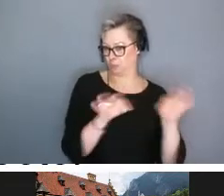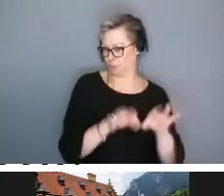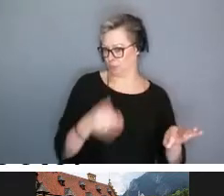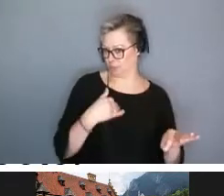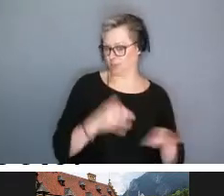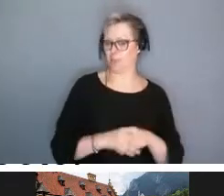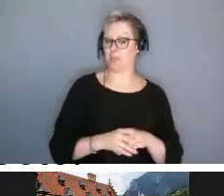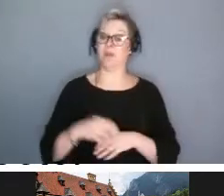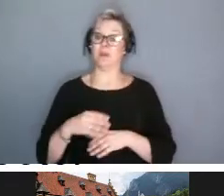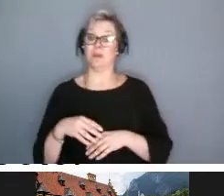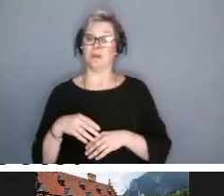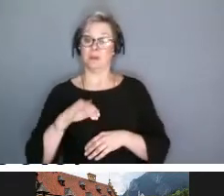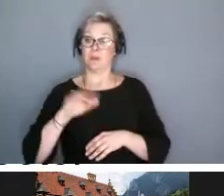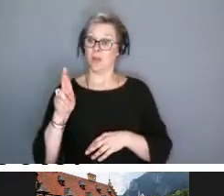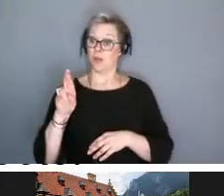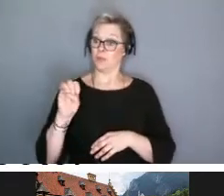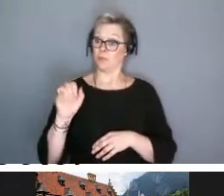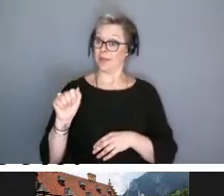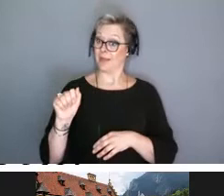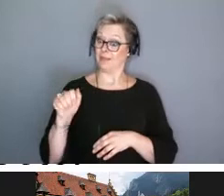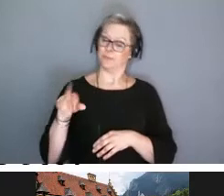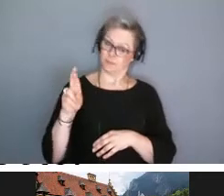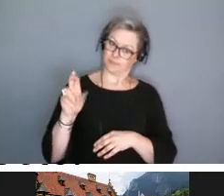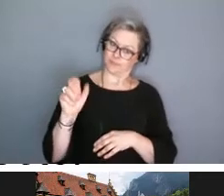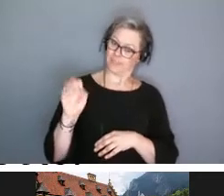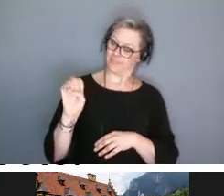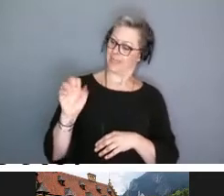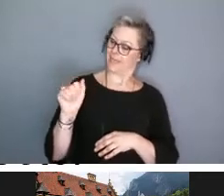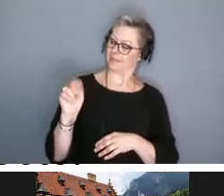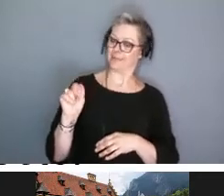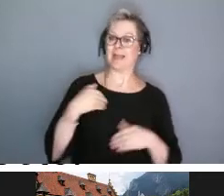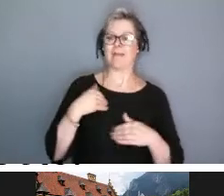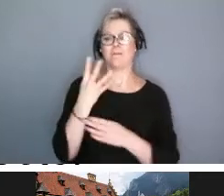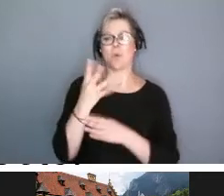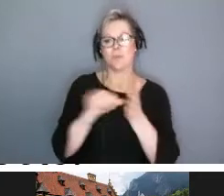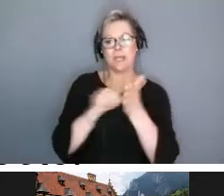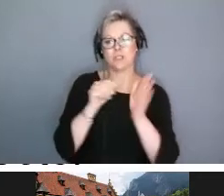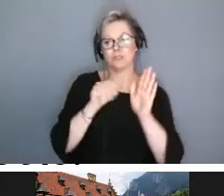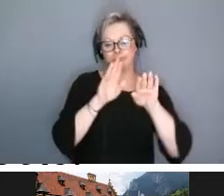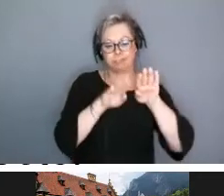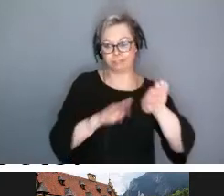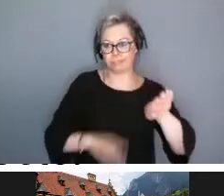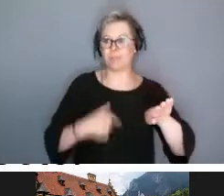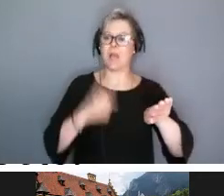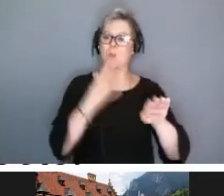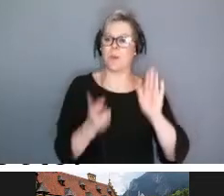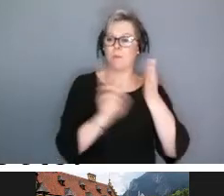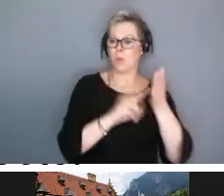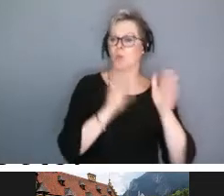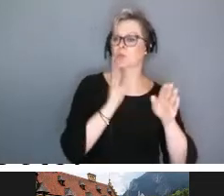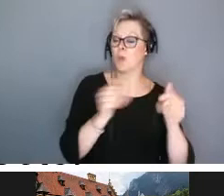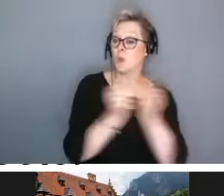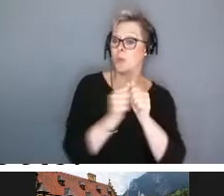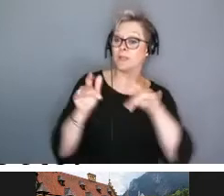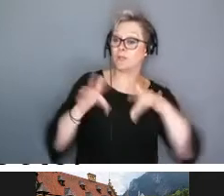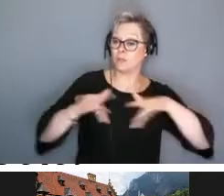that David and Joan have prepared, and I will post that along with the recording onto our website, and you'll